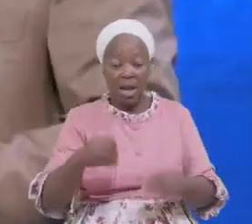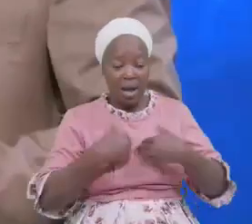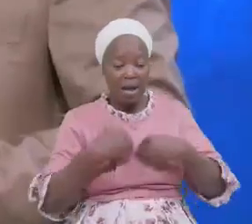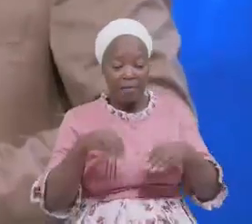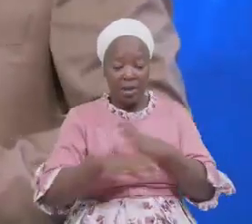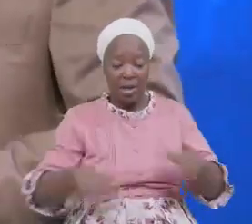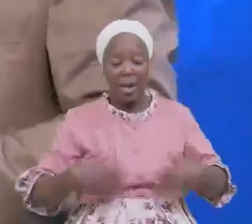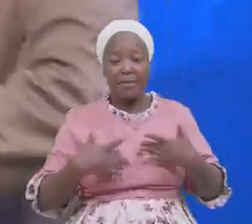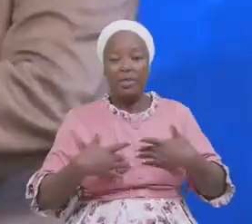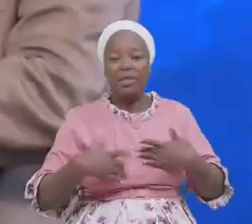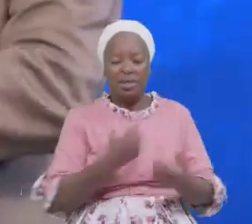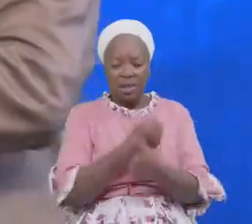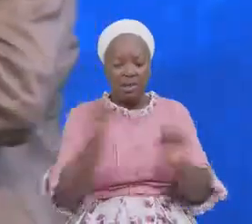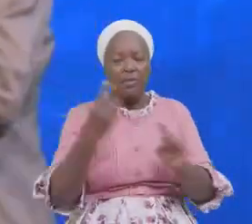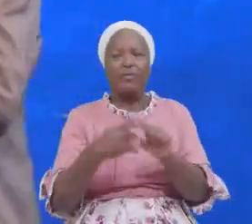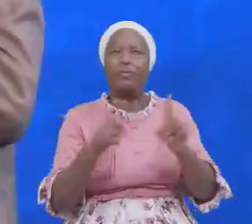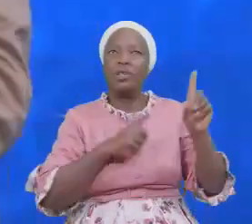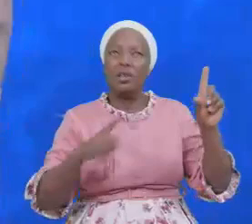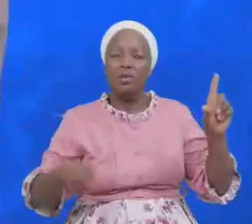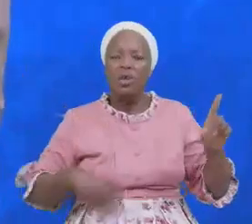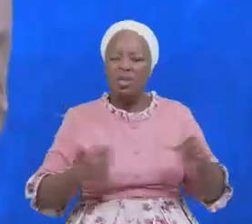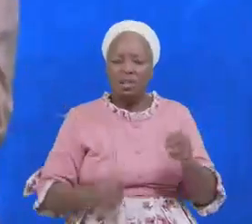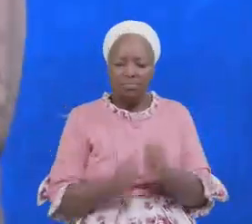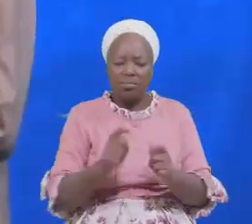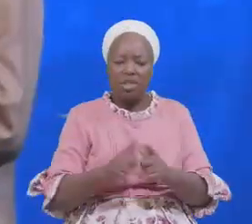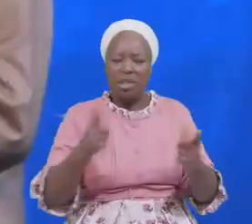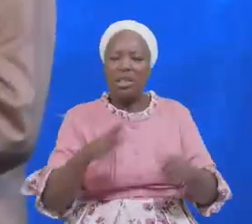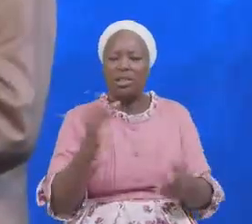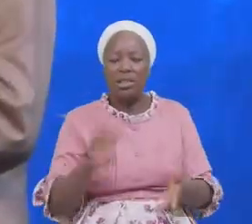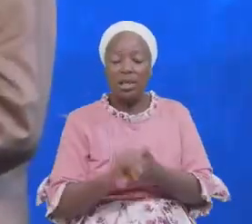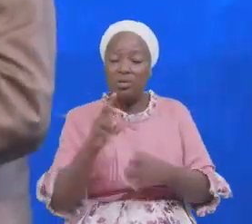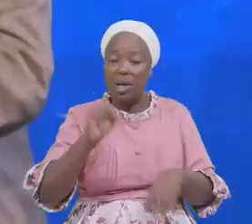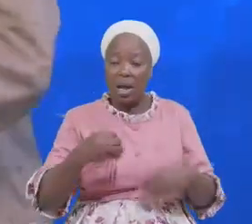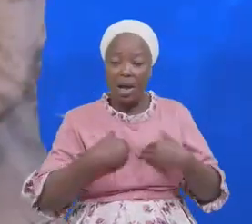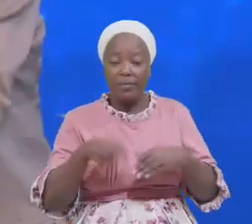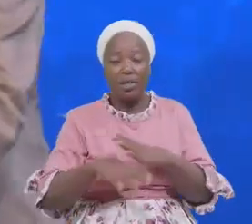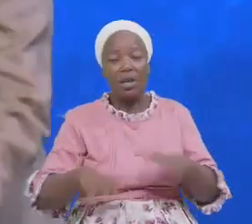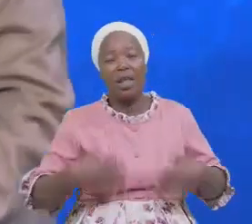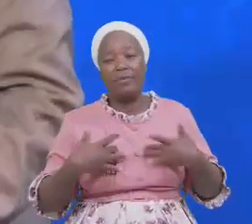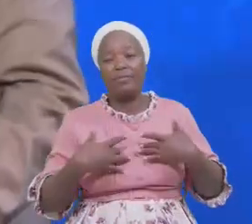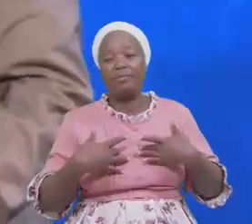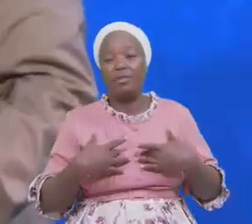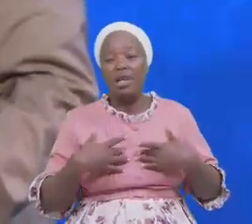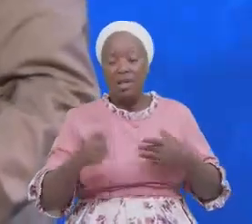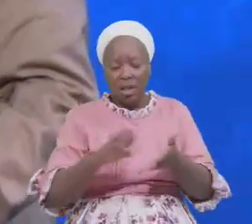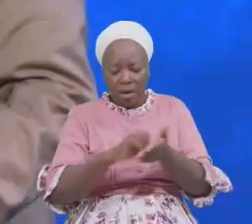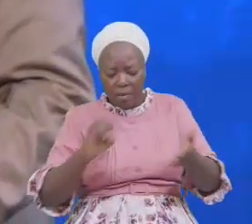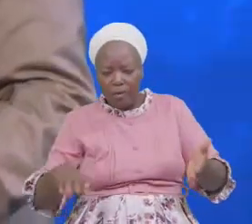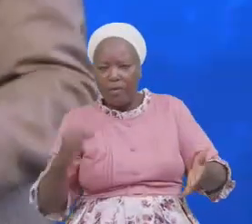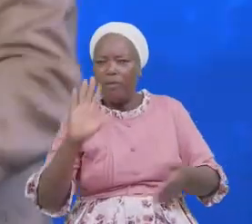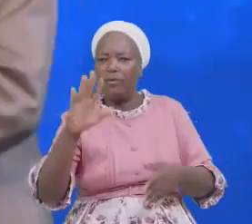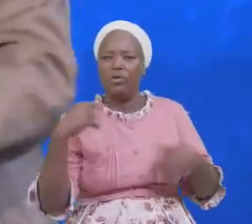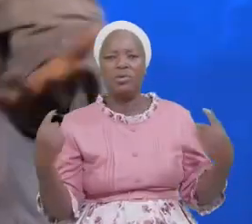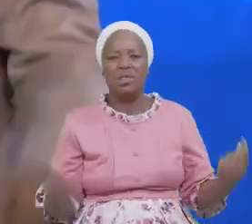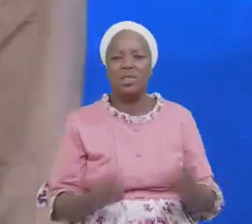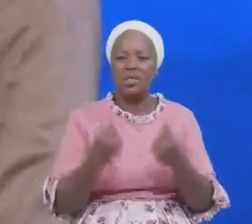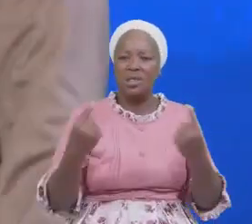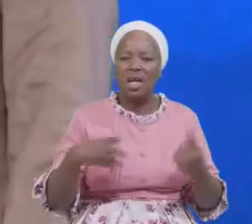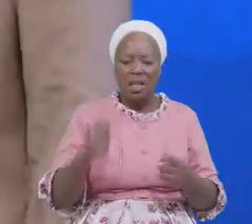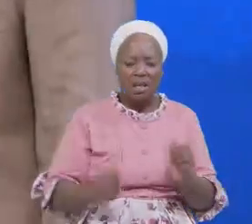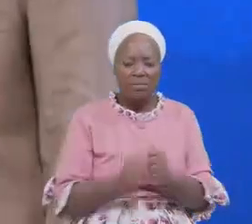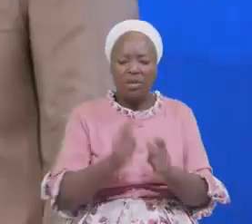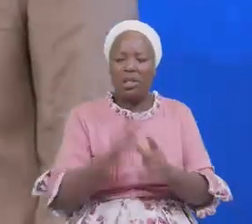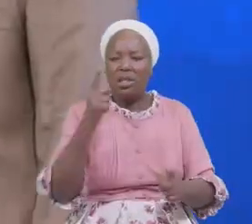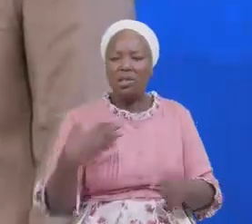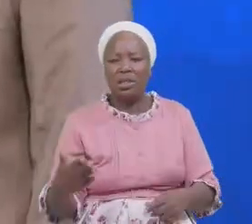salvation from the Lord. The greatest thing you can have in life, the removal of your sin. The greatest thing